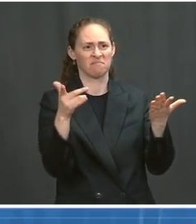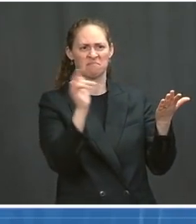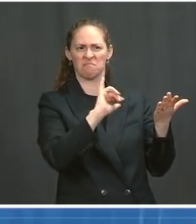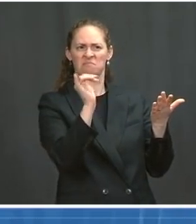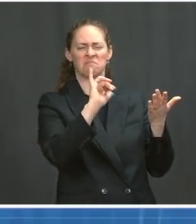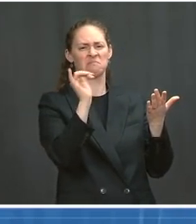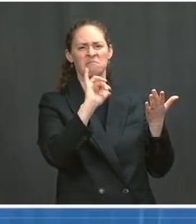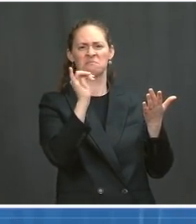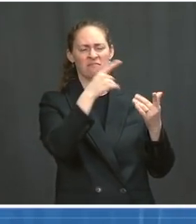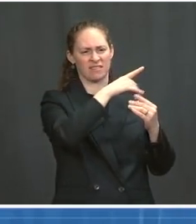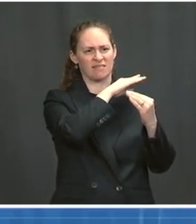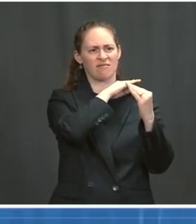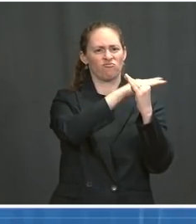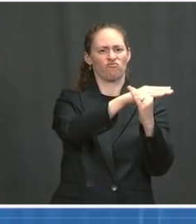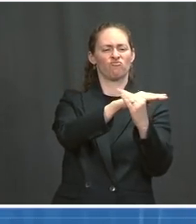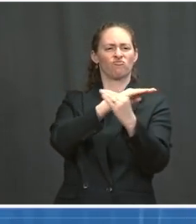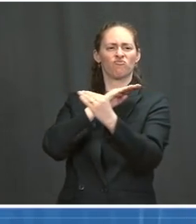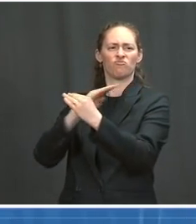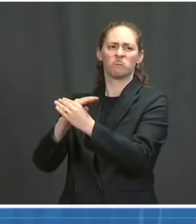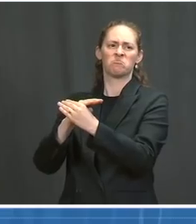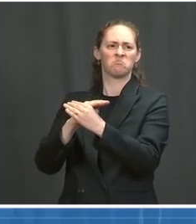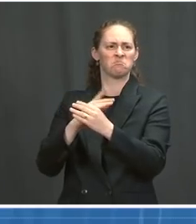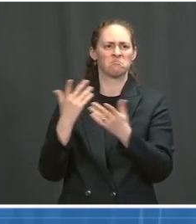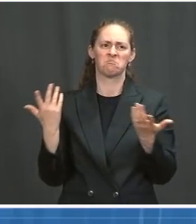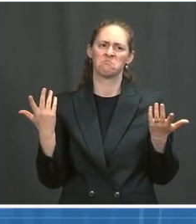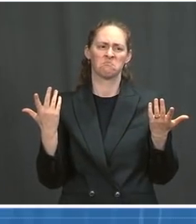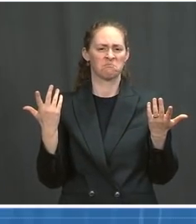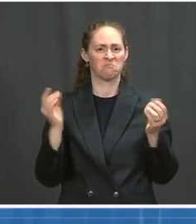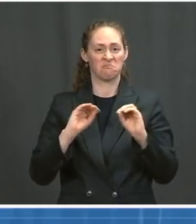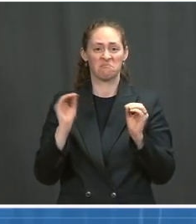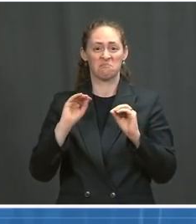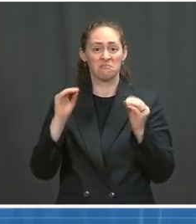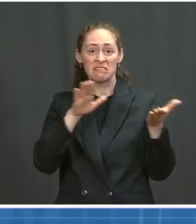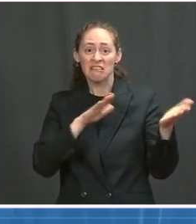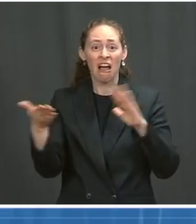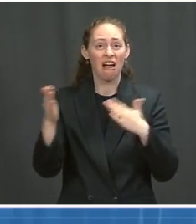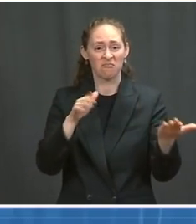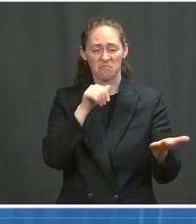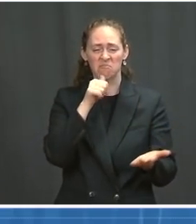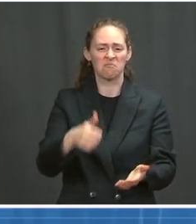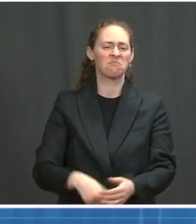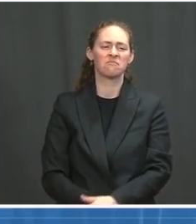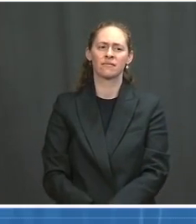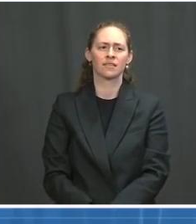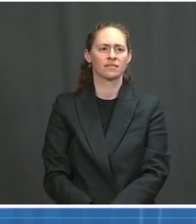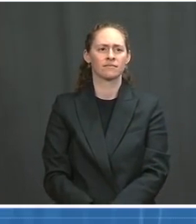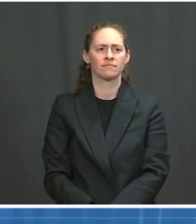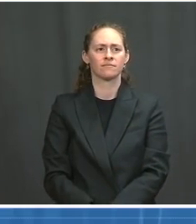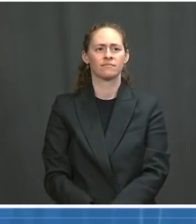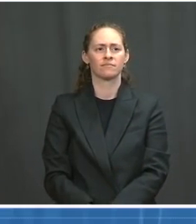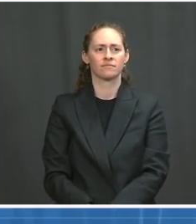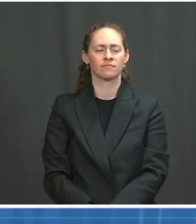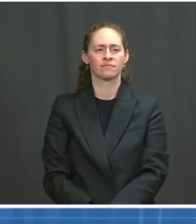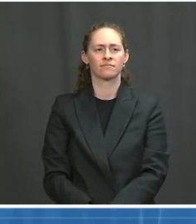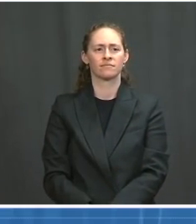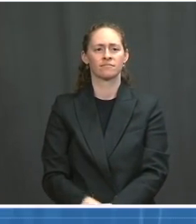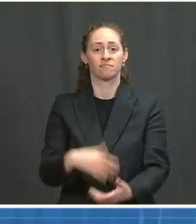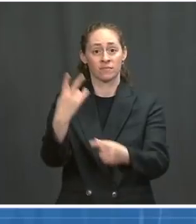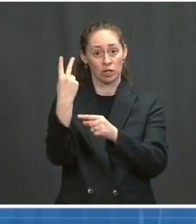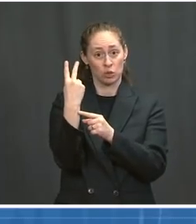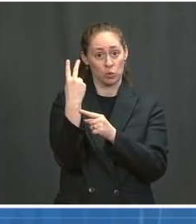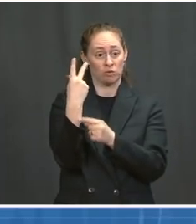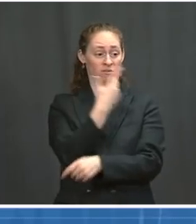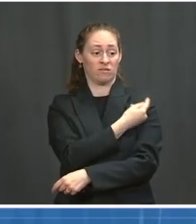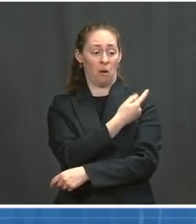had 100% efficacy after two doses. And so on the final slide, what we've all been